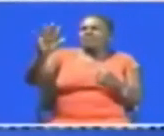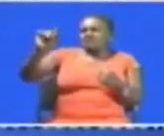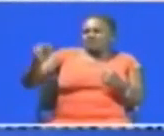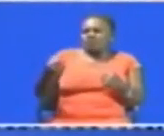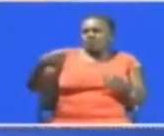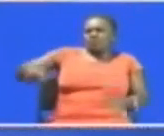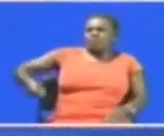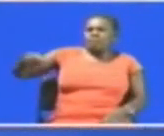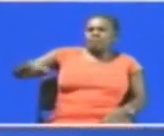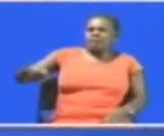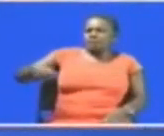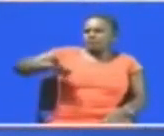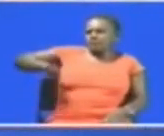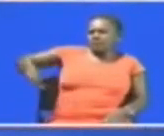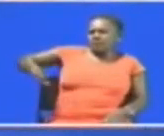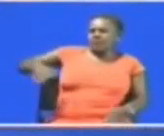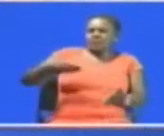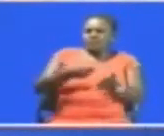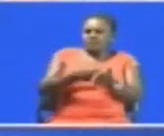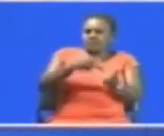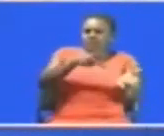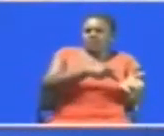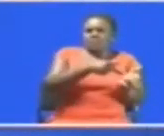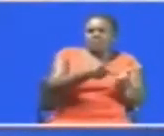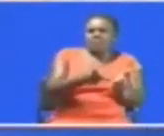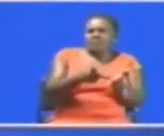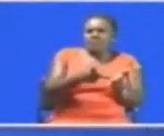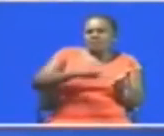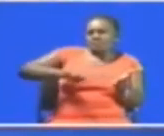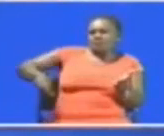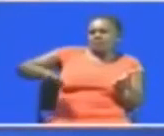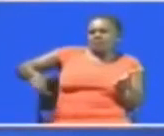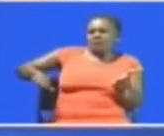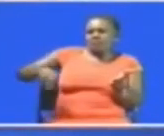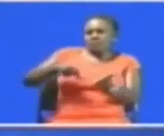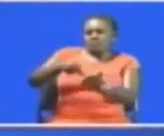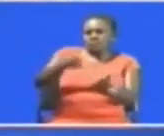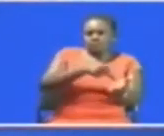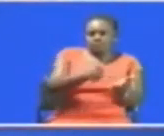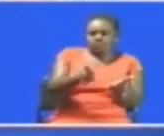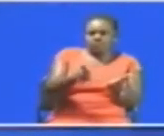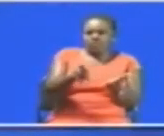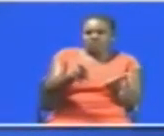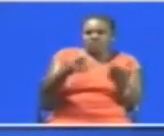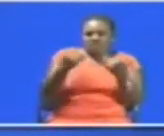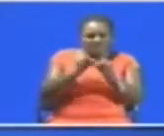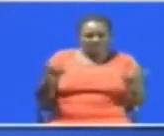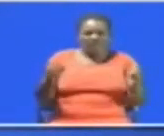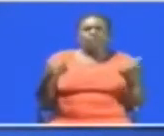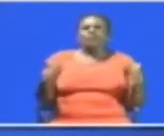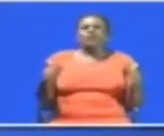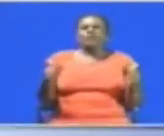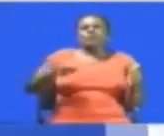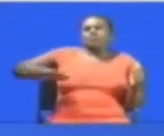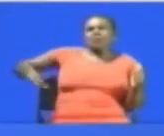635,000 bags. The remaining monies, we paid the pending bills, which we have not yet still cleared.